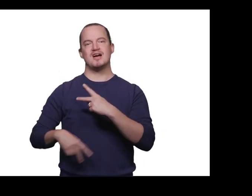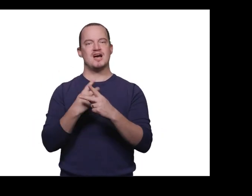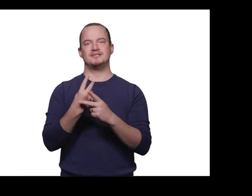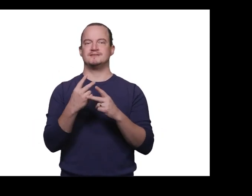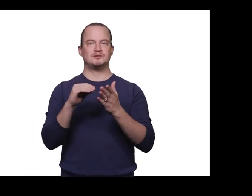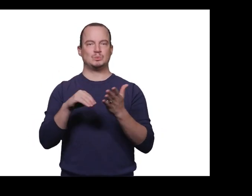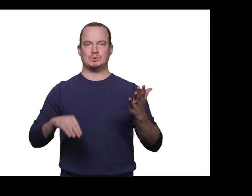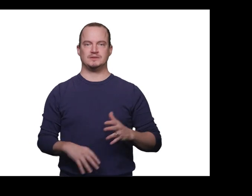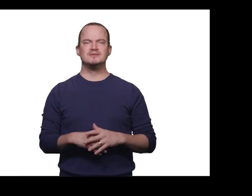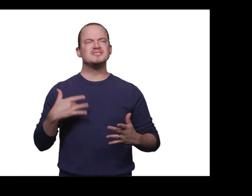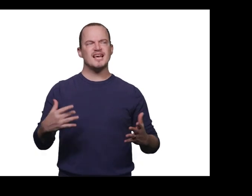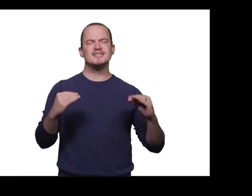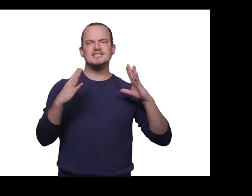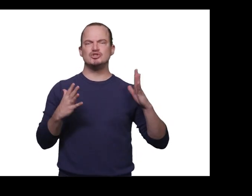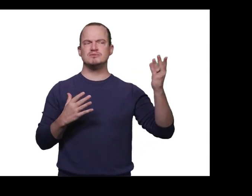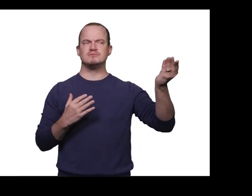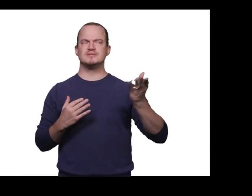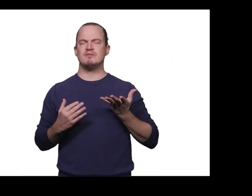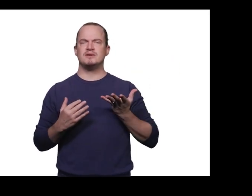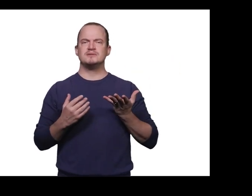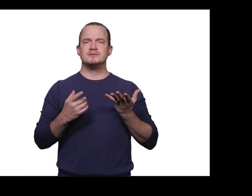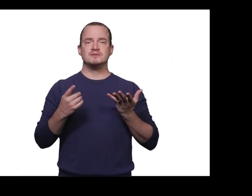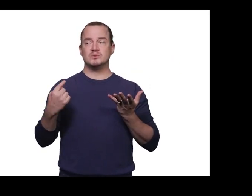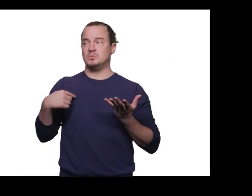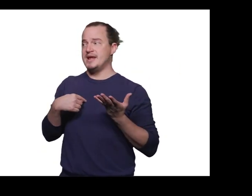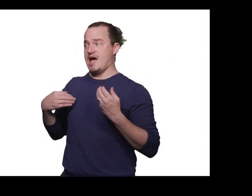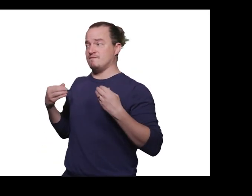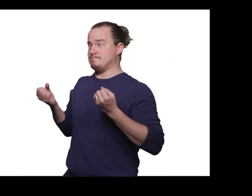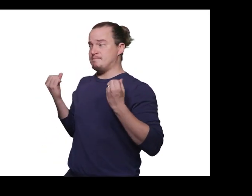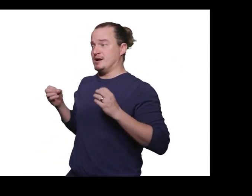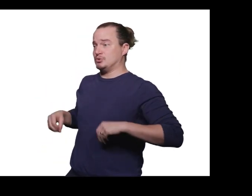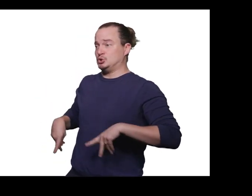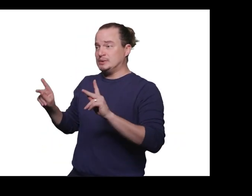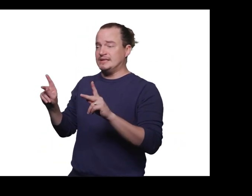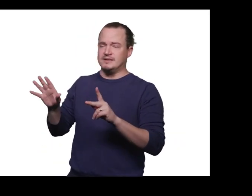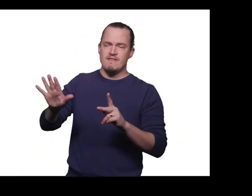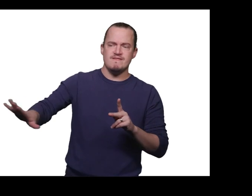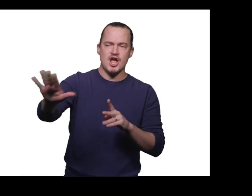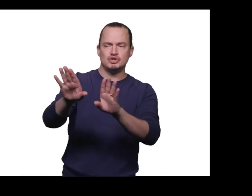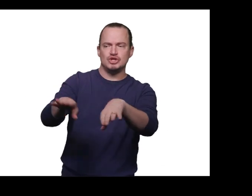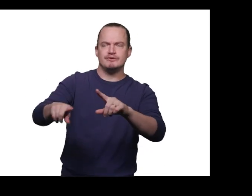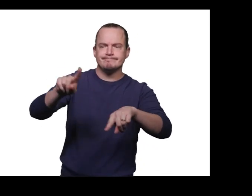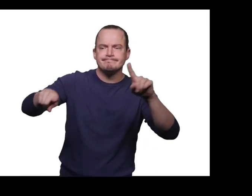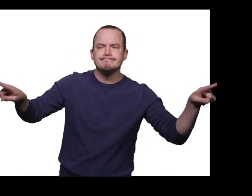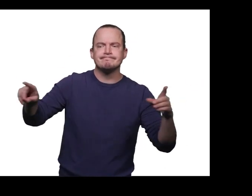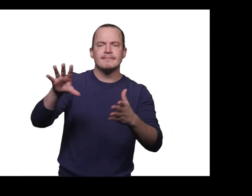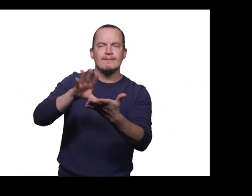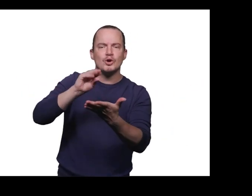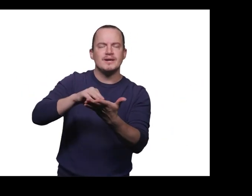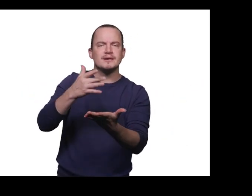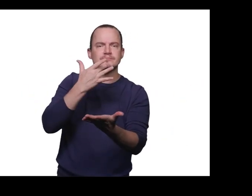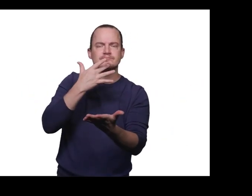we frequently hear from educators that it provides them with a unique window into individual children's learning styles and